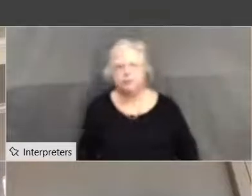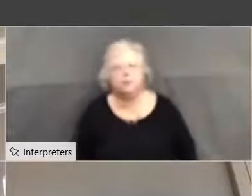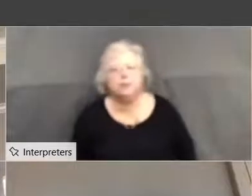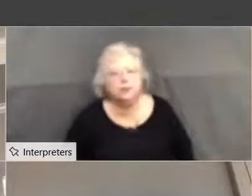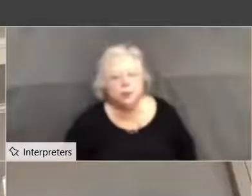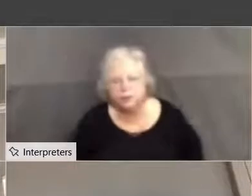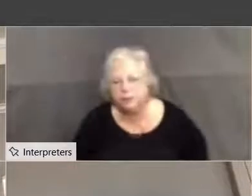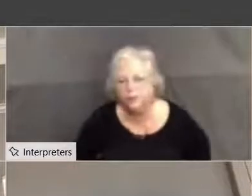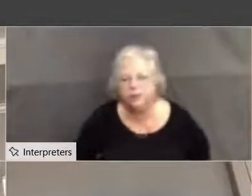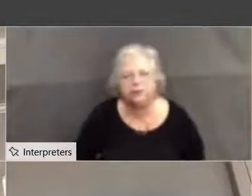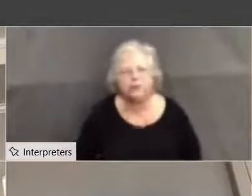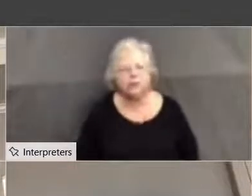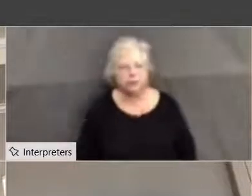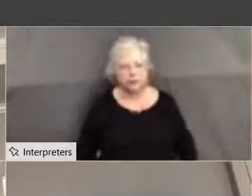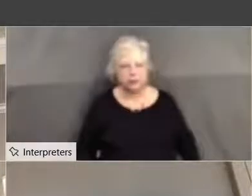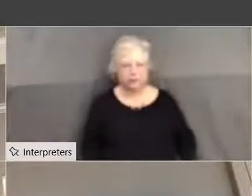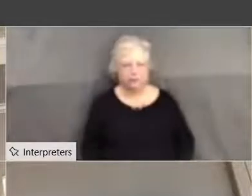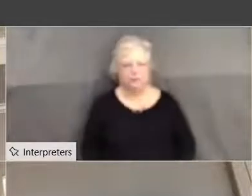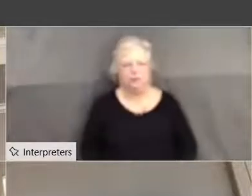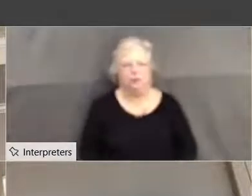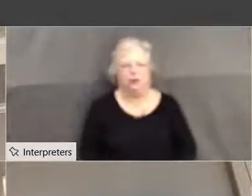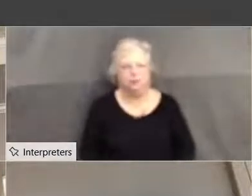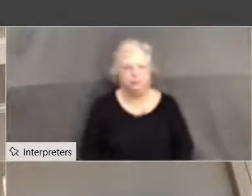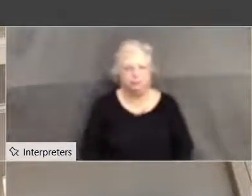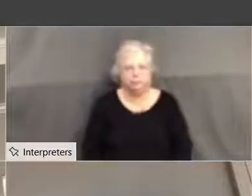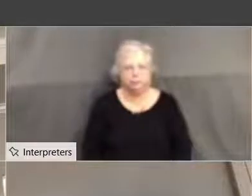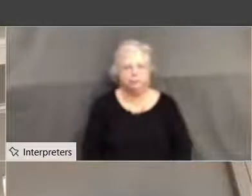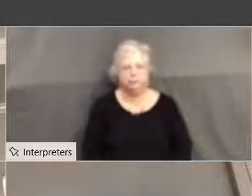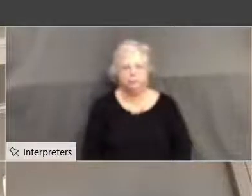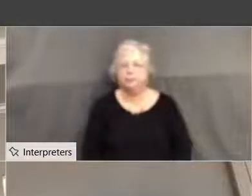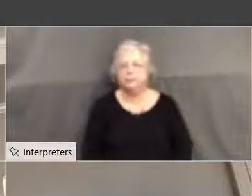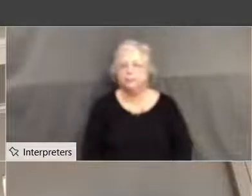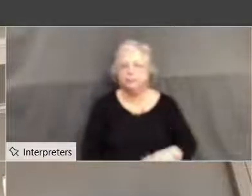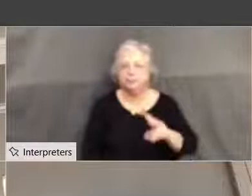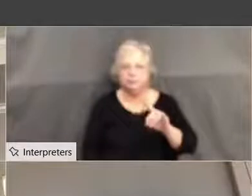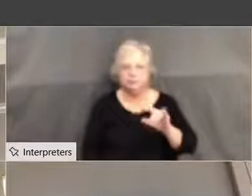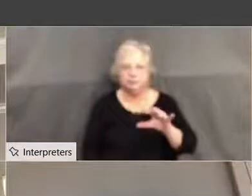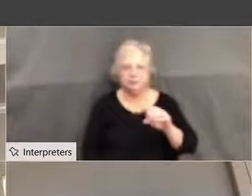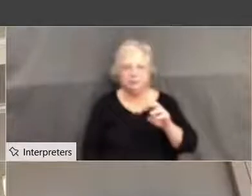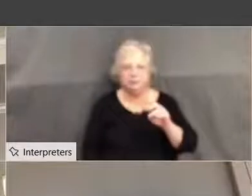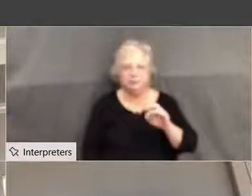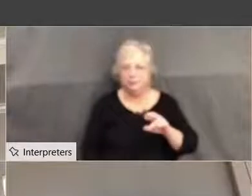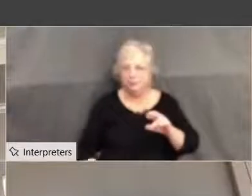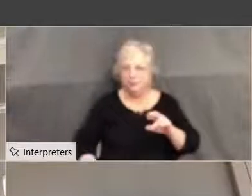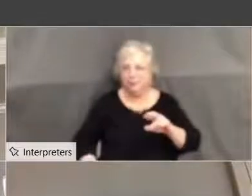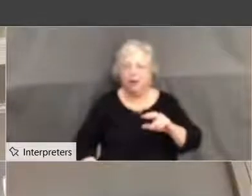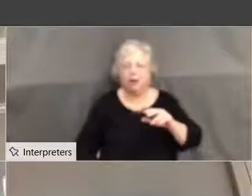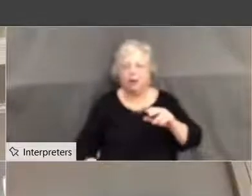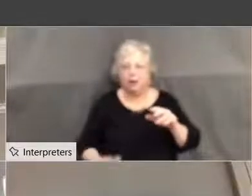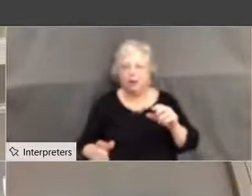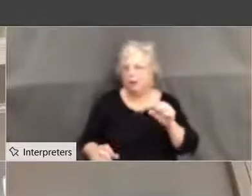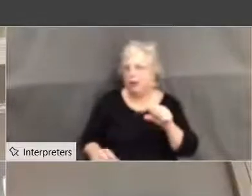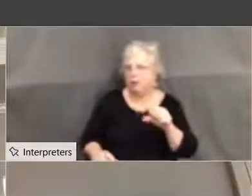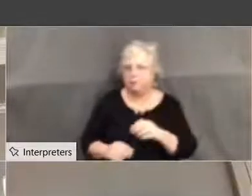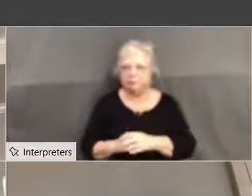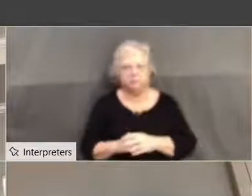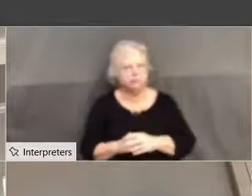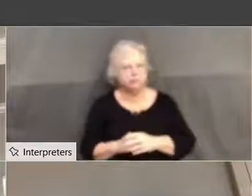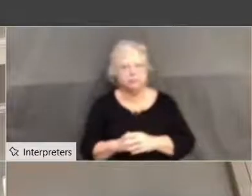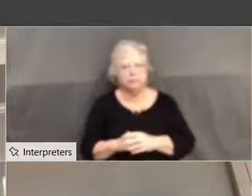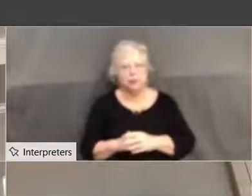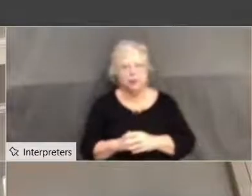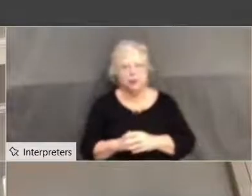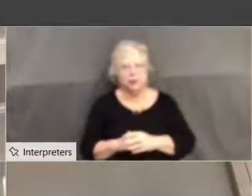employers purchase reinsurance to protect them against catastrophic losses. There is what we call